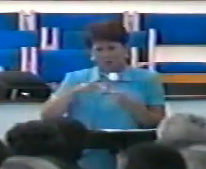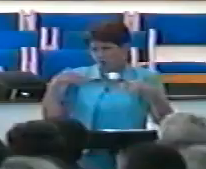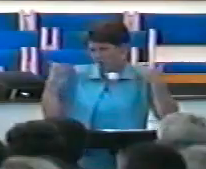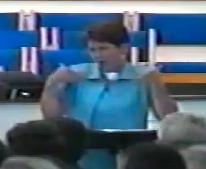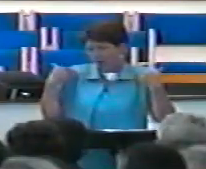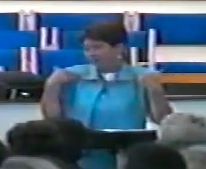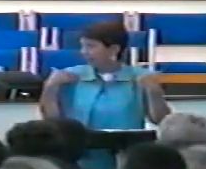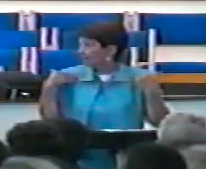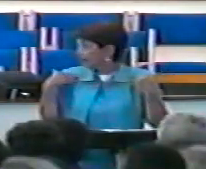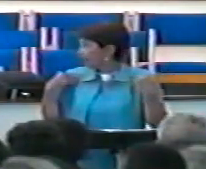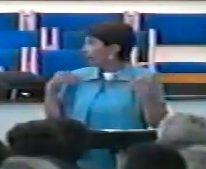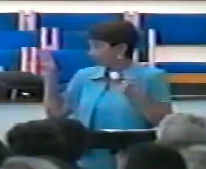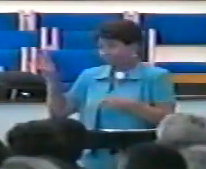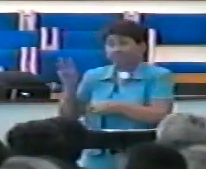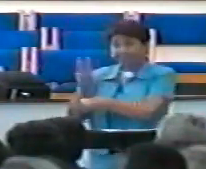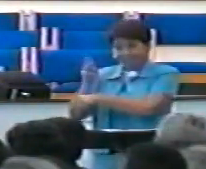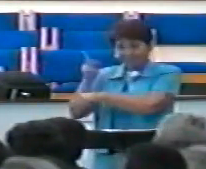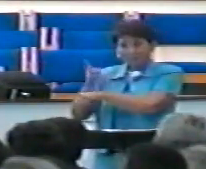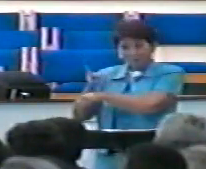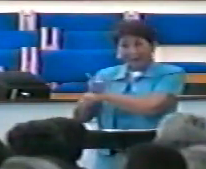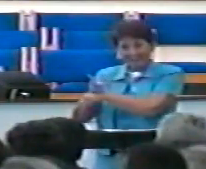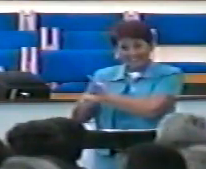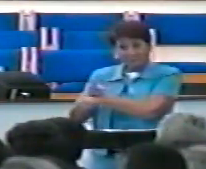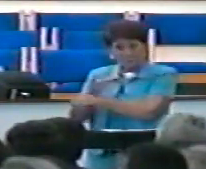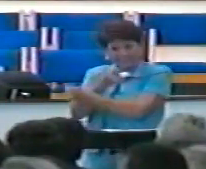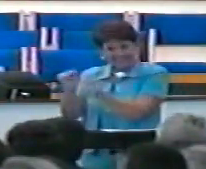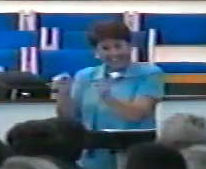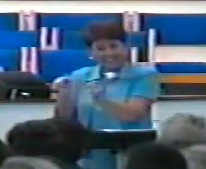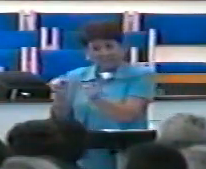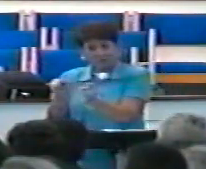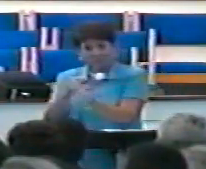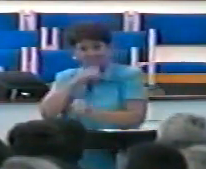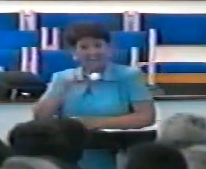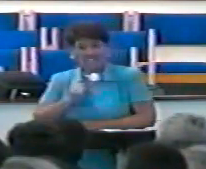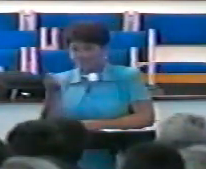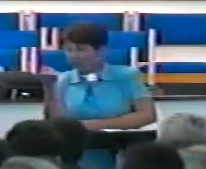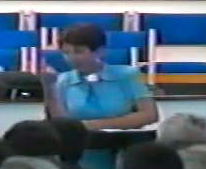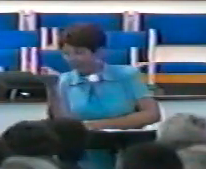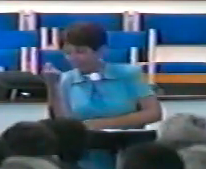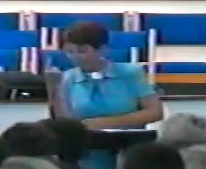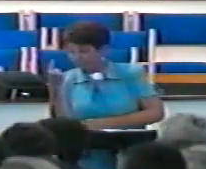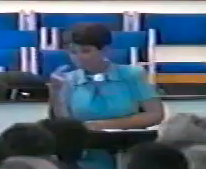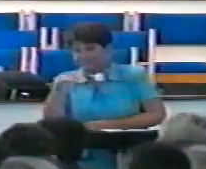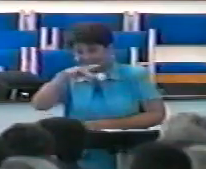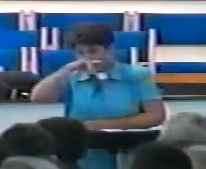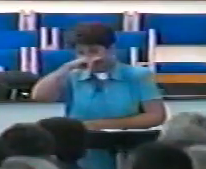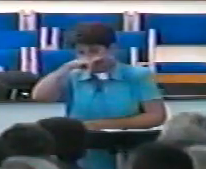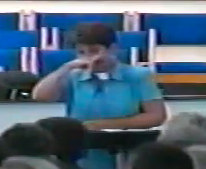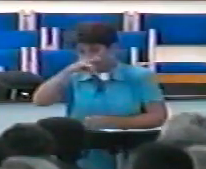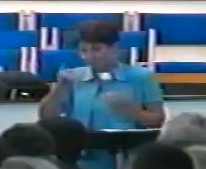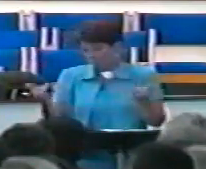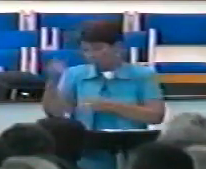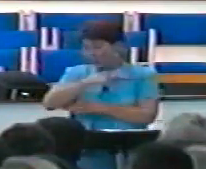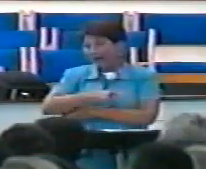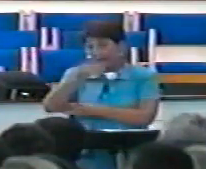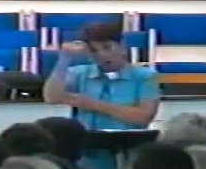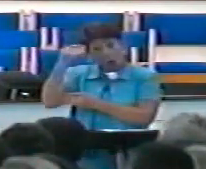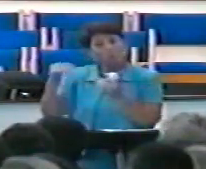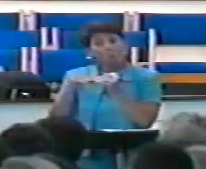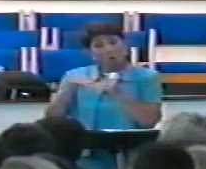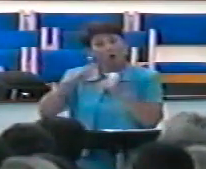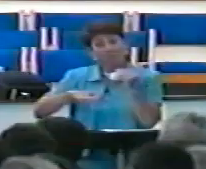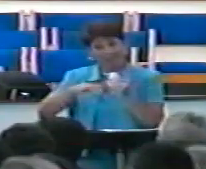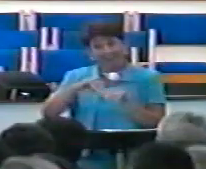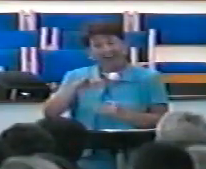an 11-year-old boy. And I want to tell you something. Children today, kids today, know a lot more than I did when I was 11